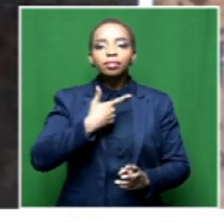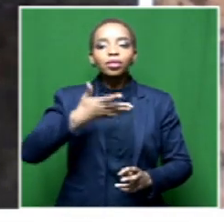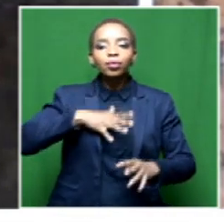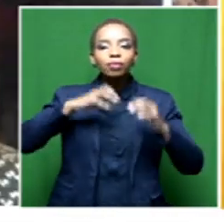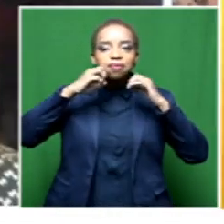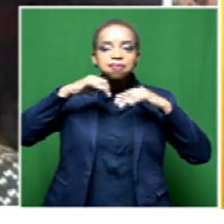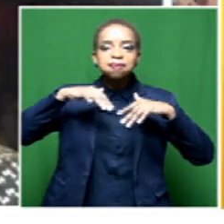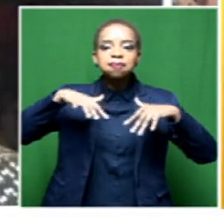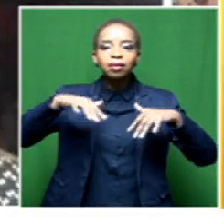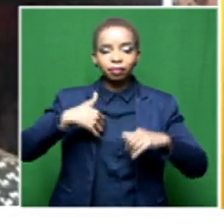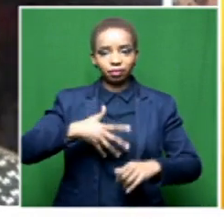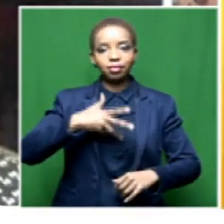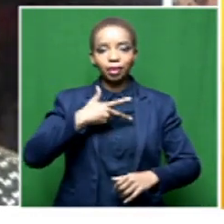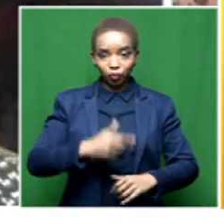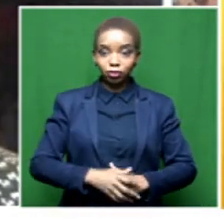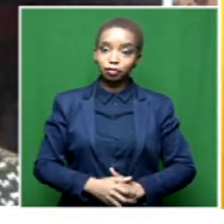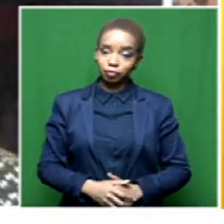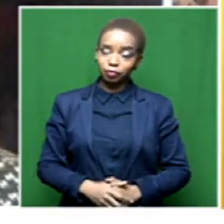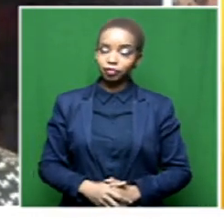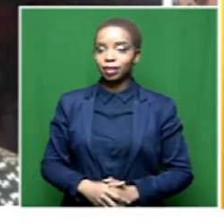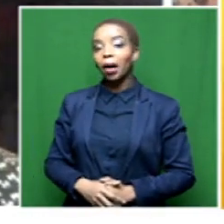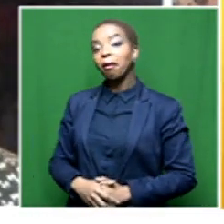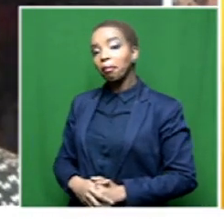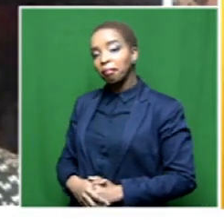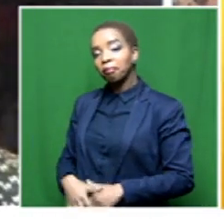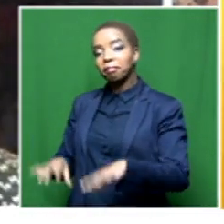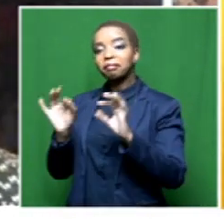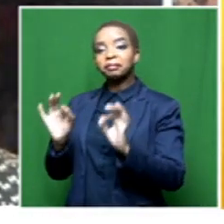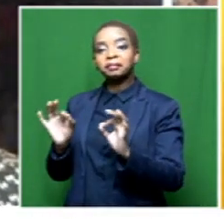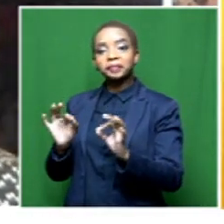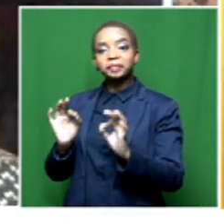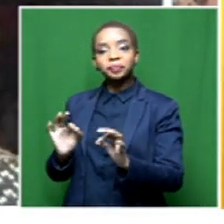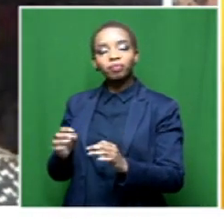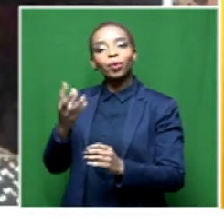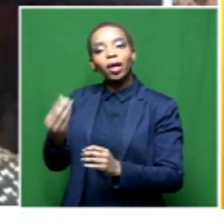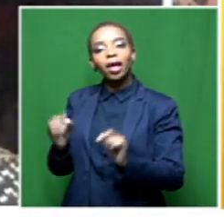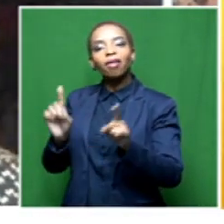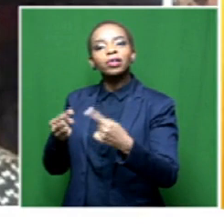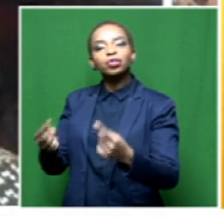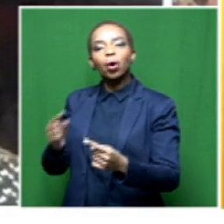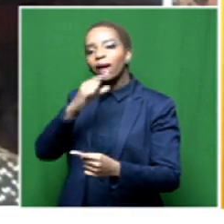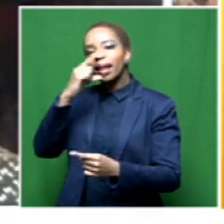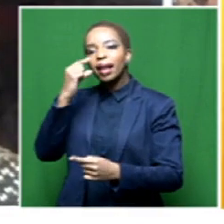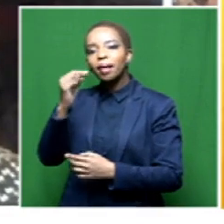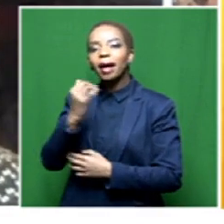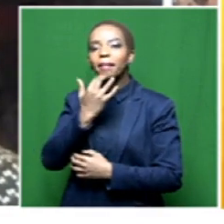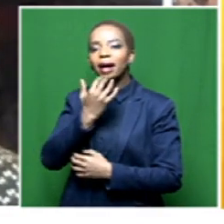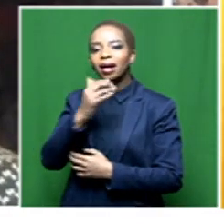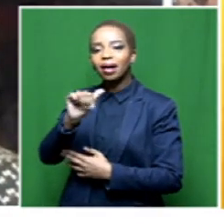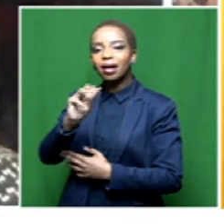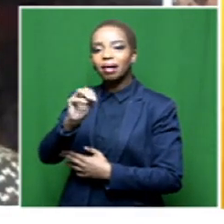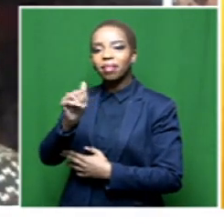limitless. Great stuff, man. Quite inspirational, isn't it? And, you have a song titled Amanga. Who did you work with, and on what platform is it available